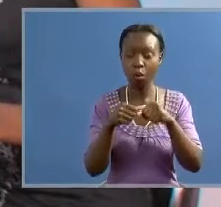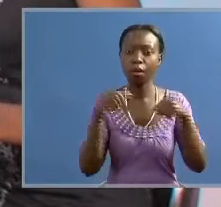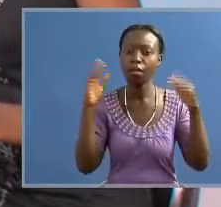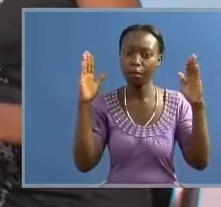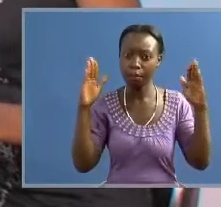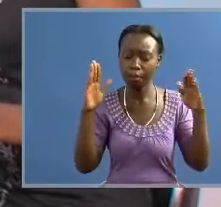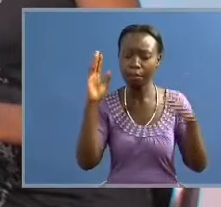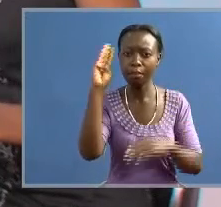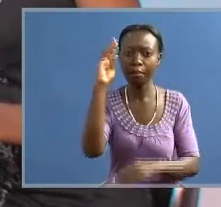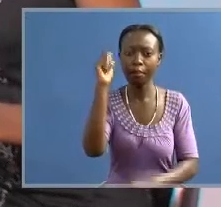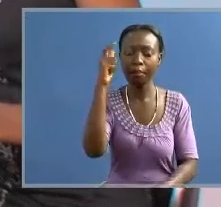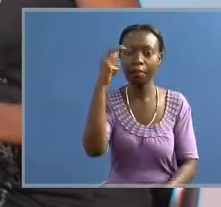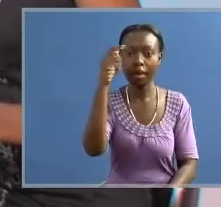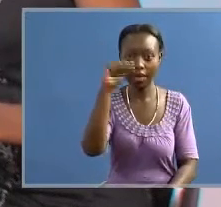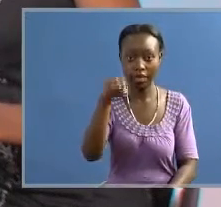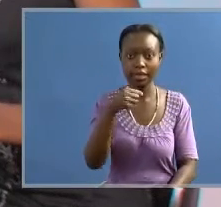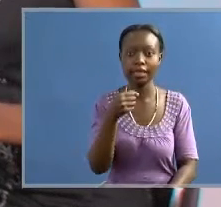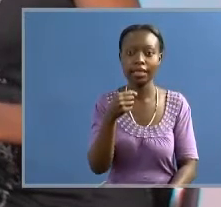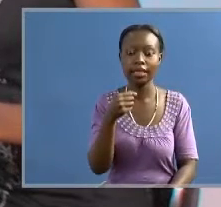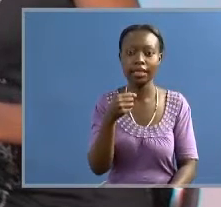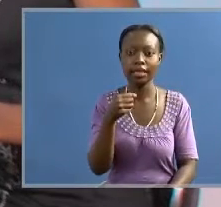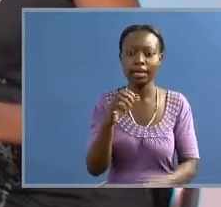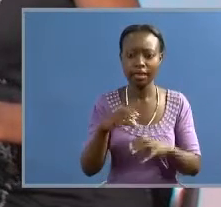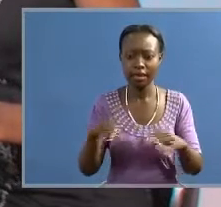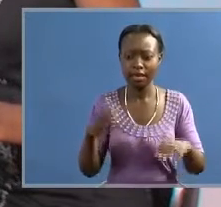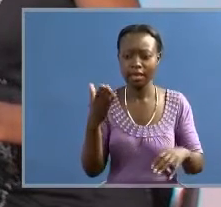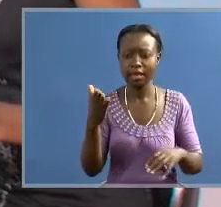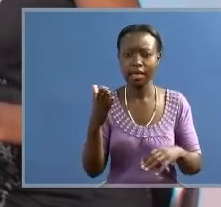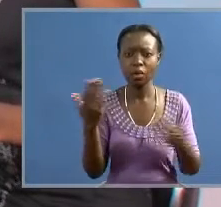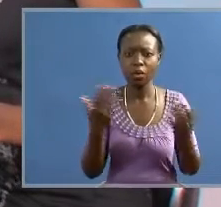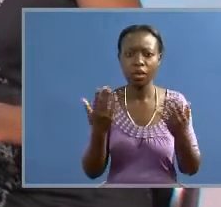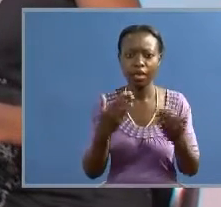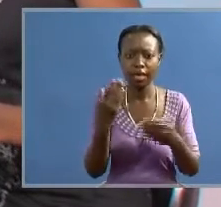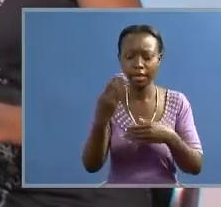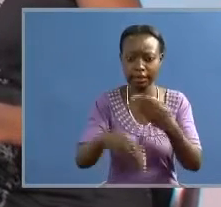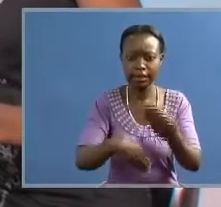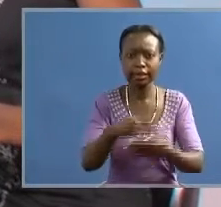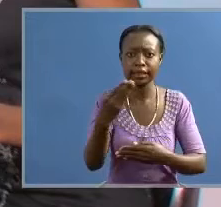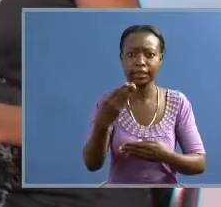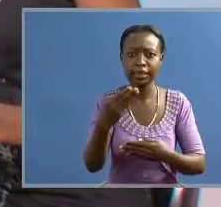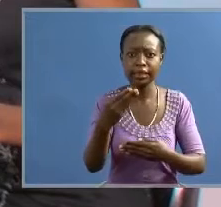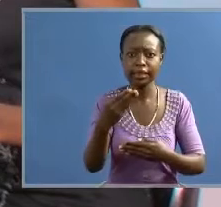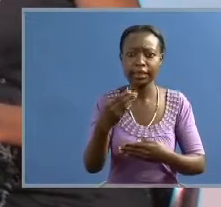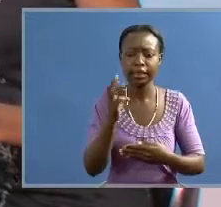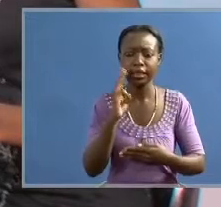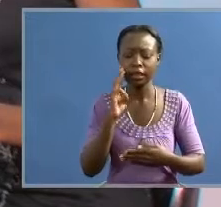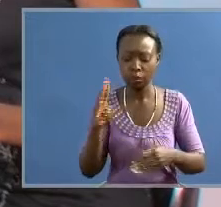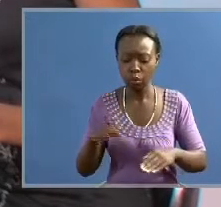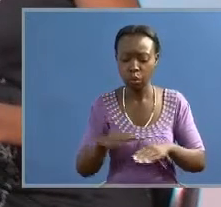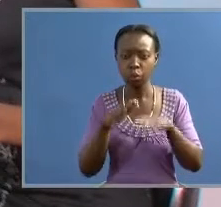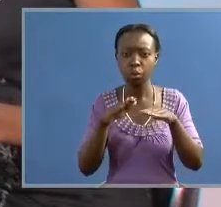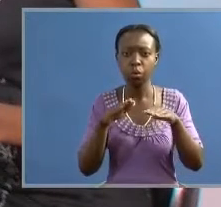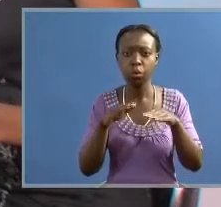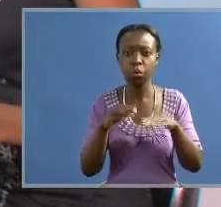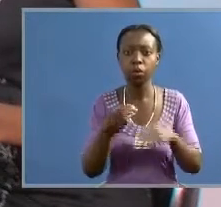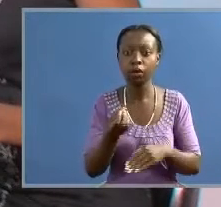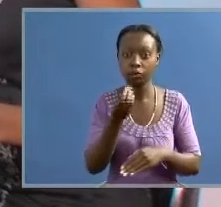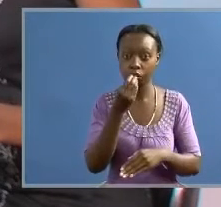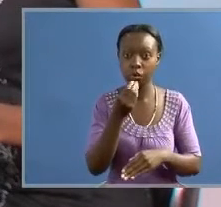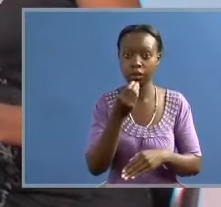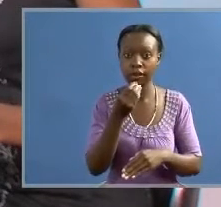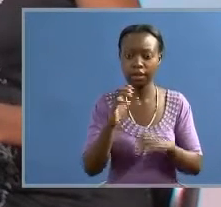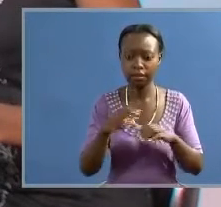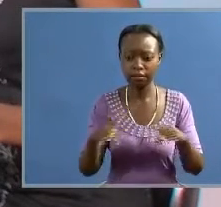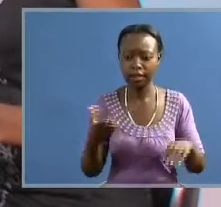Wuhan where they were selling seafoods. It is also believed that in that market they were